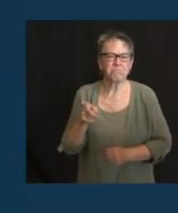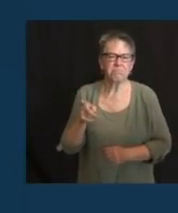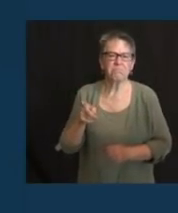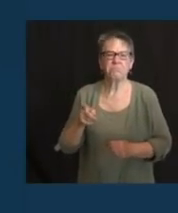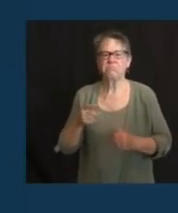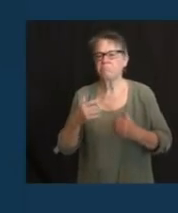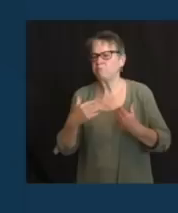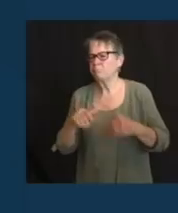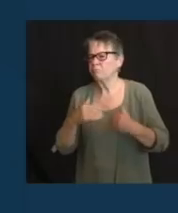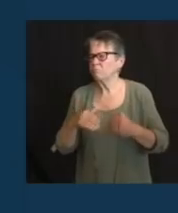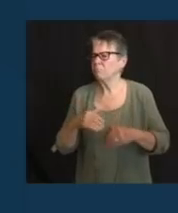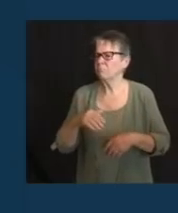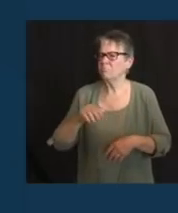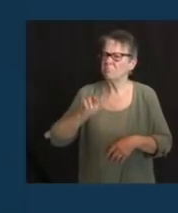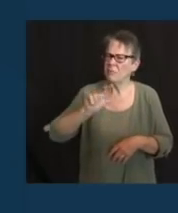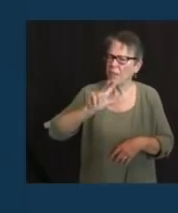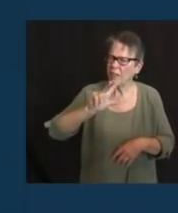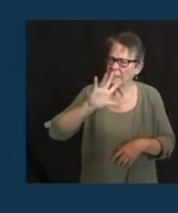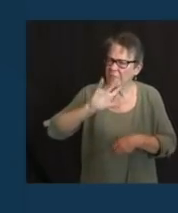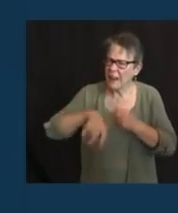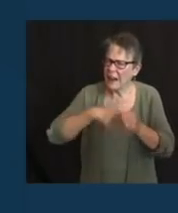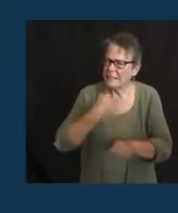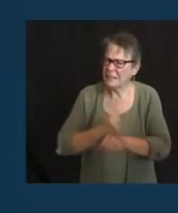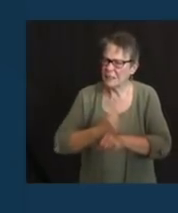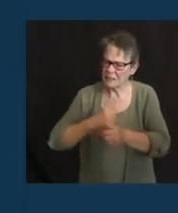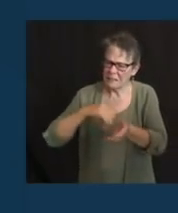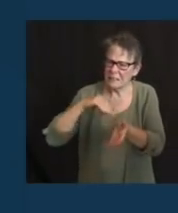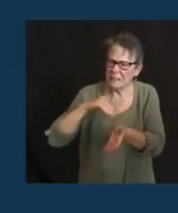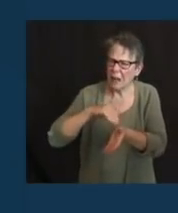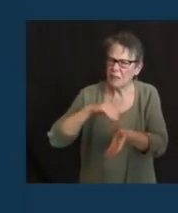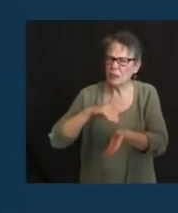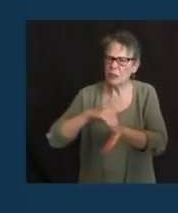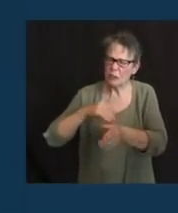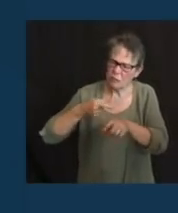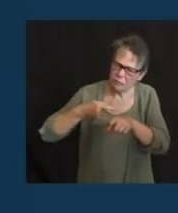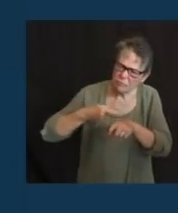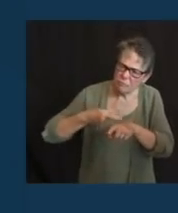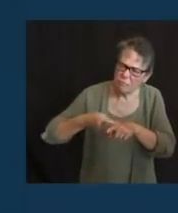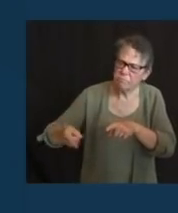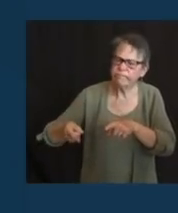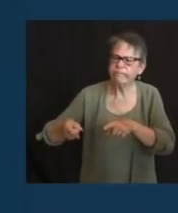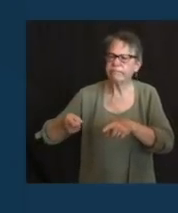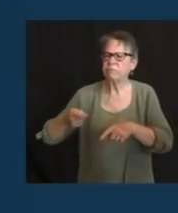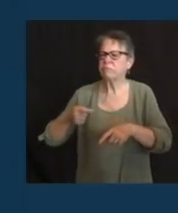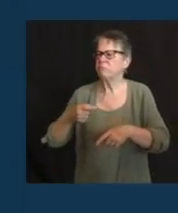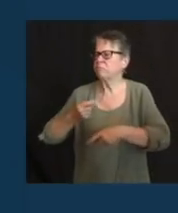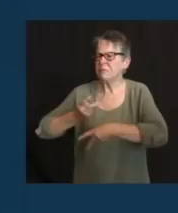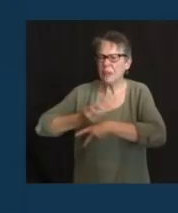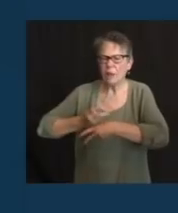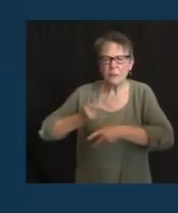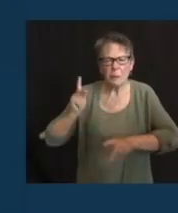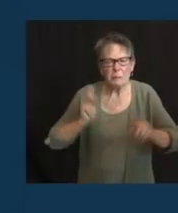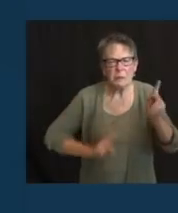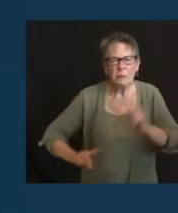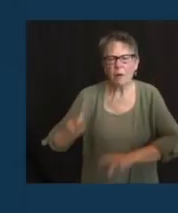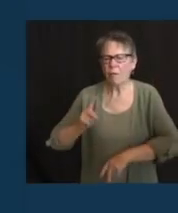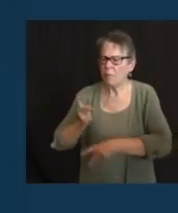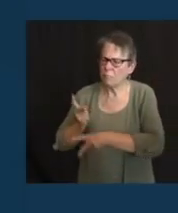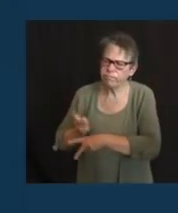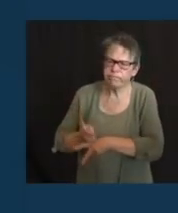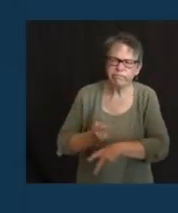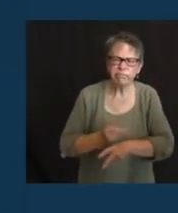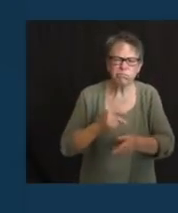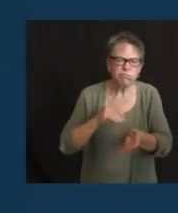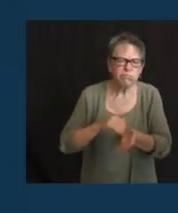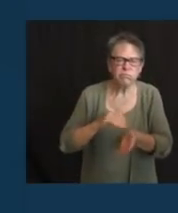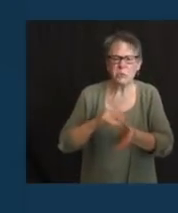25-year-long career to medicine and to providing for those who were in his care. A brilliant-minded, tender-hearted